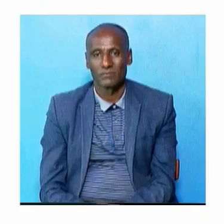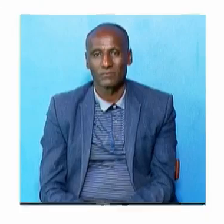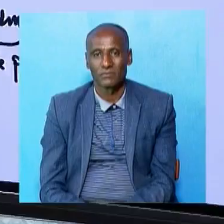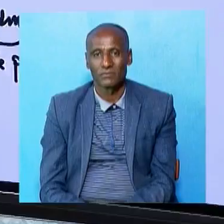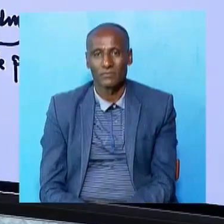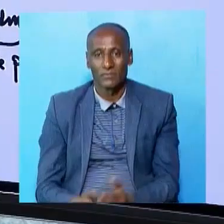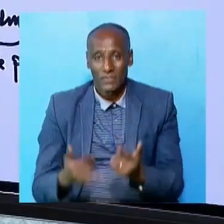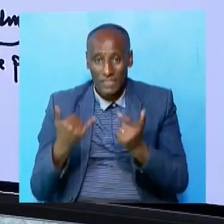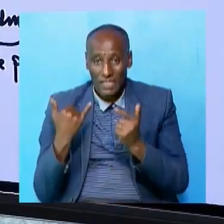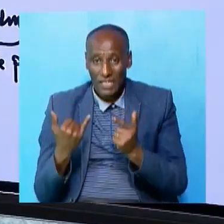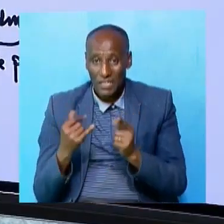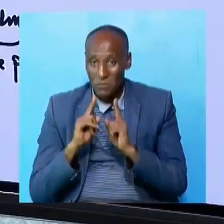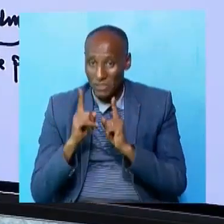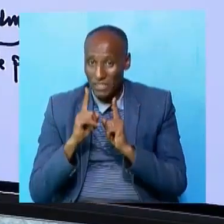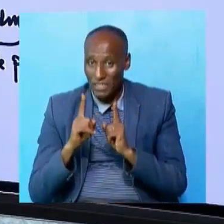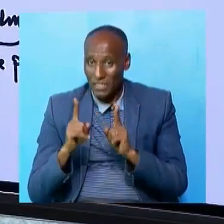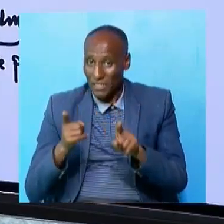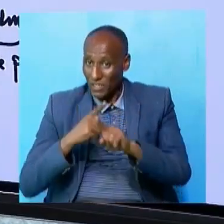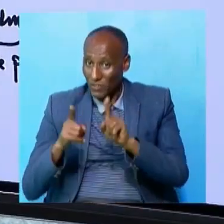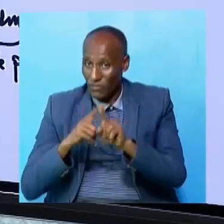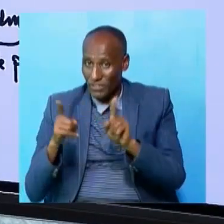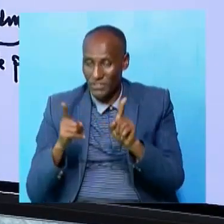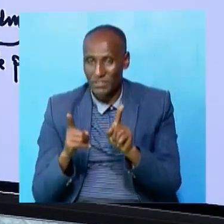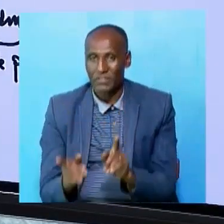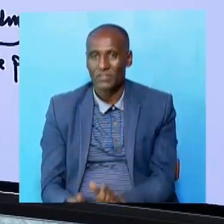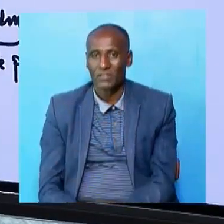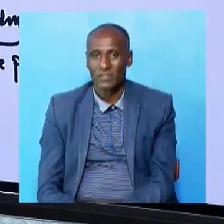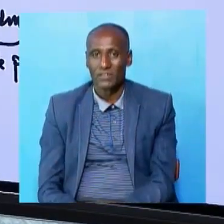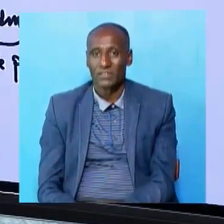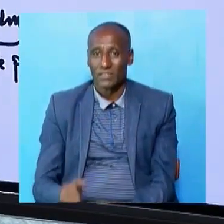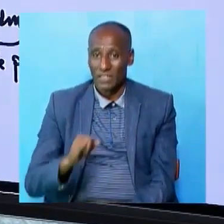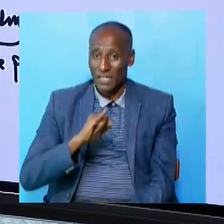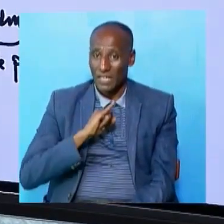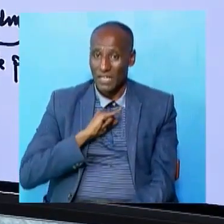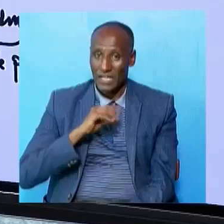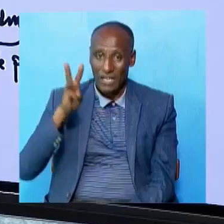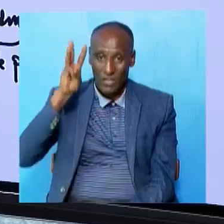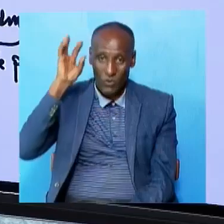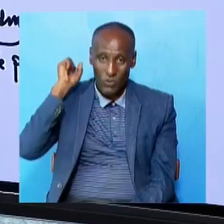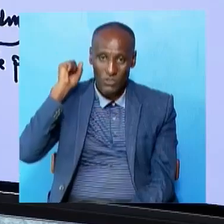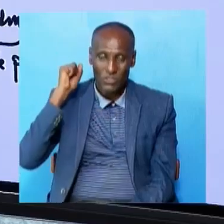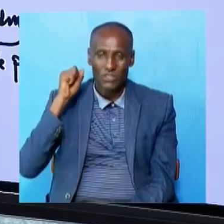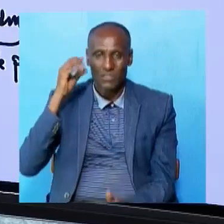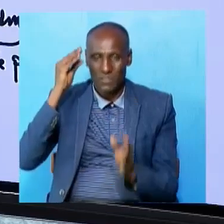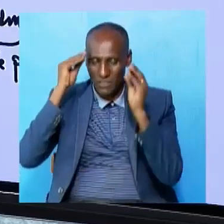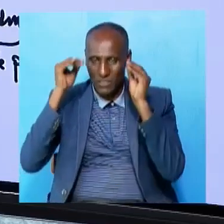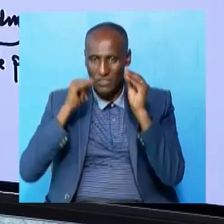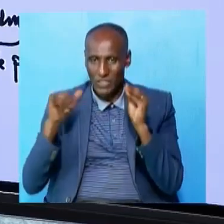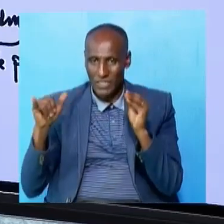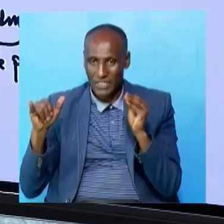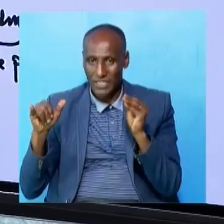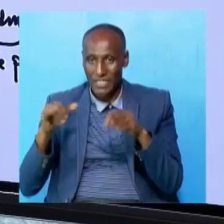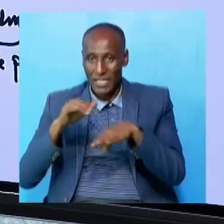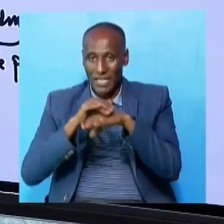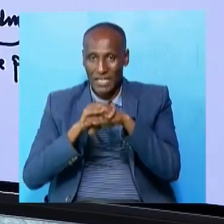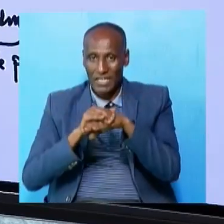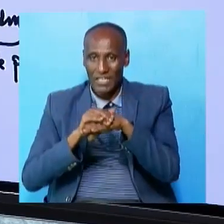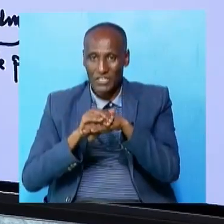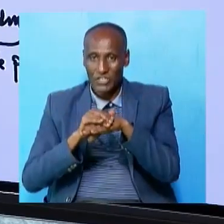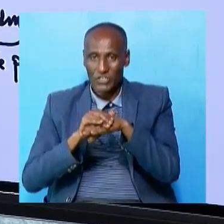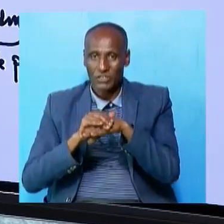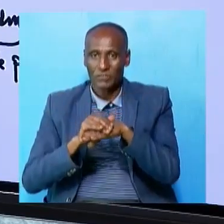Now, can you tell the difference? Look, I was teaching English, past continuous, a longer